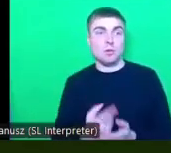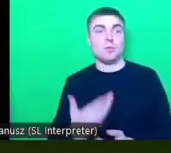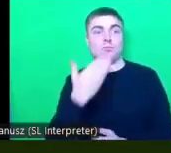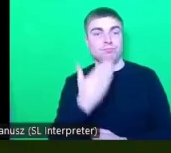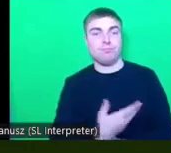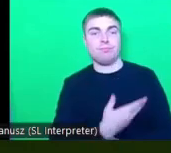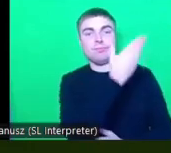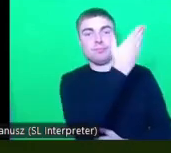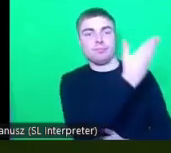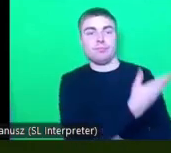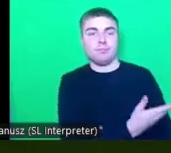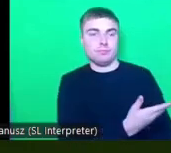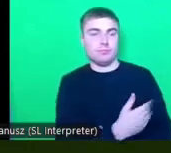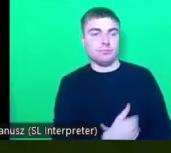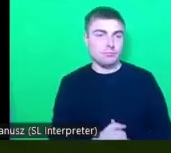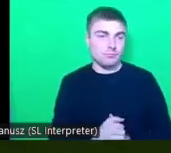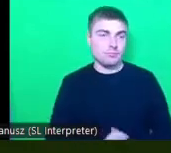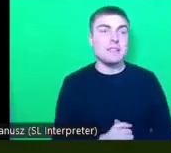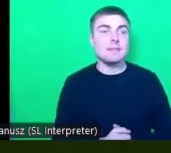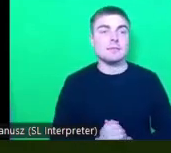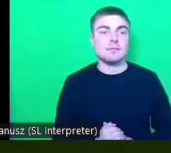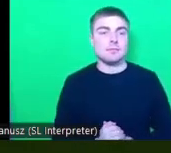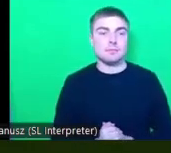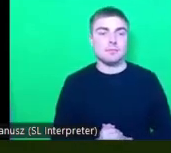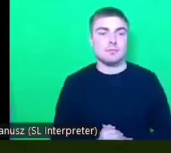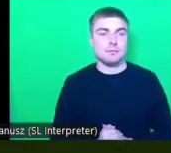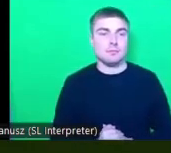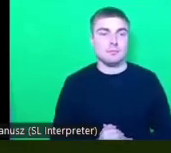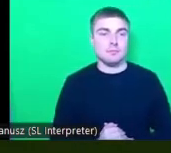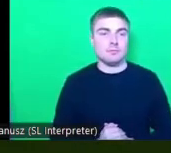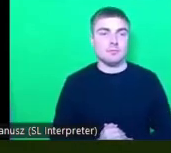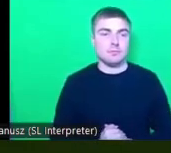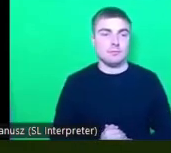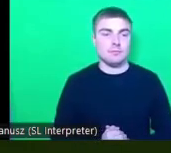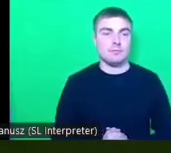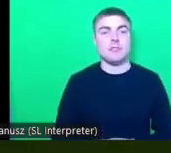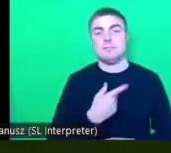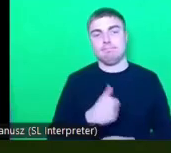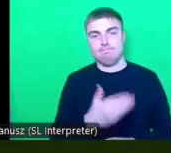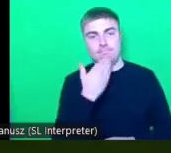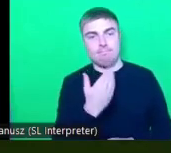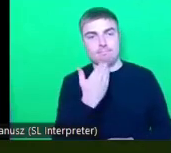provide data from for those studies that I'm very grateful for, and I'm also grateful for you that